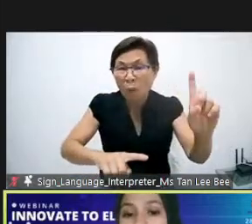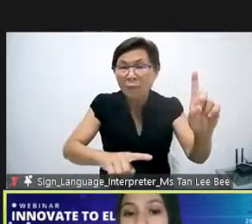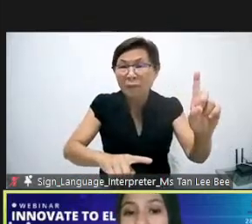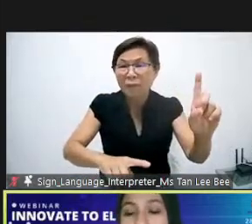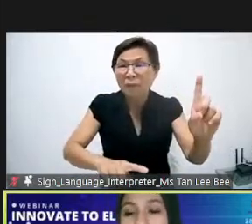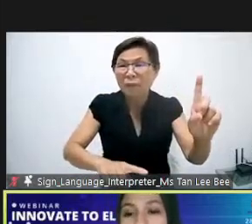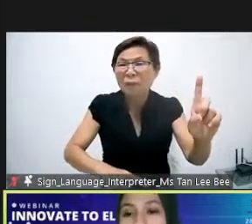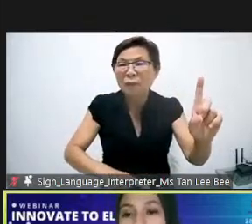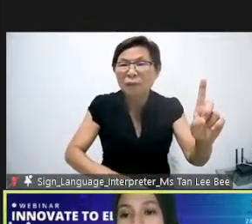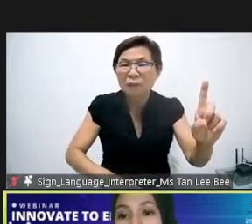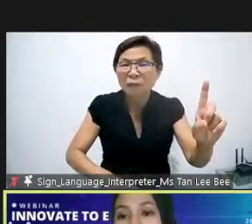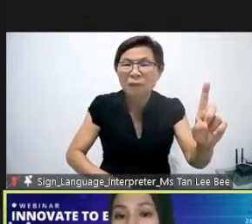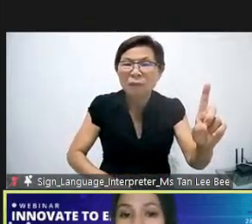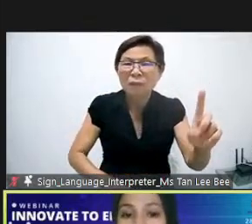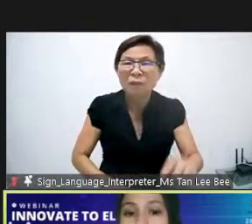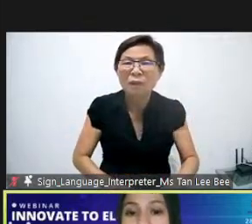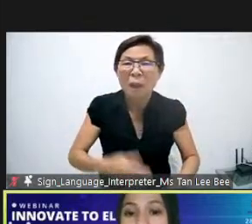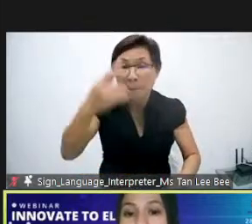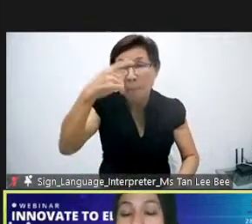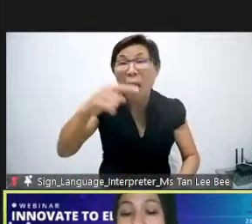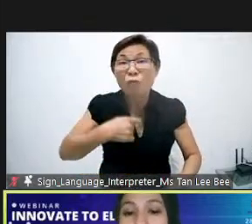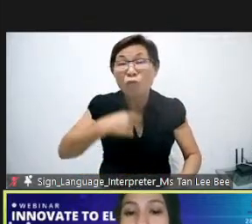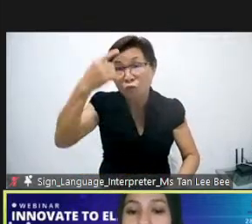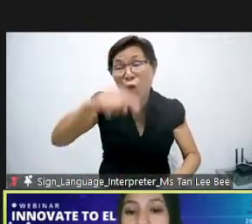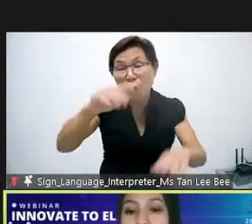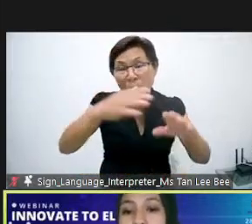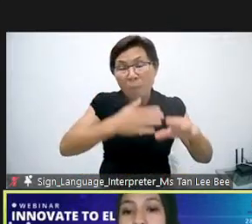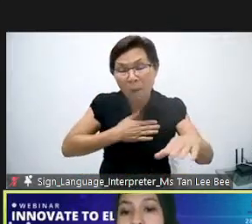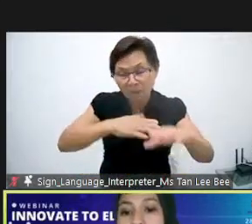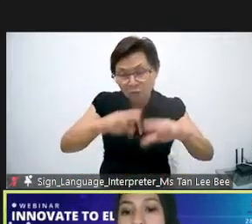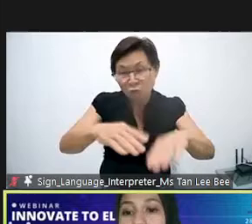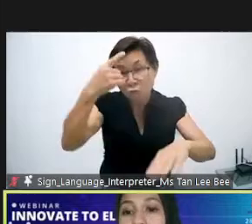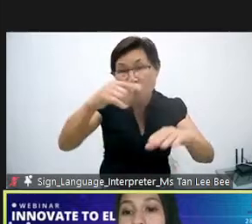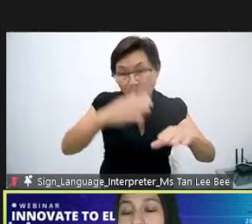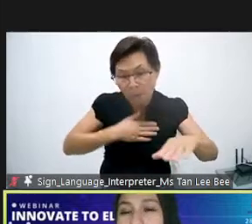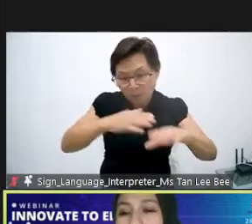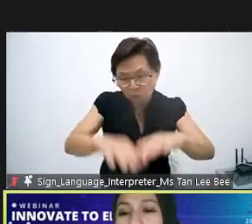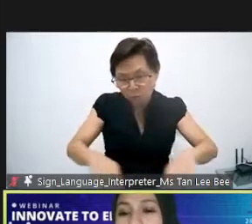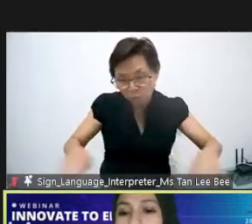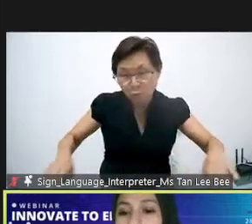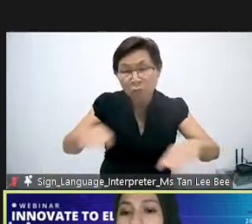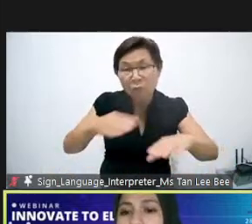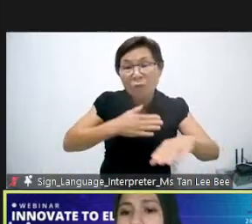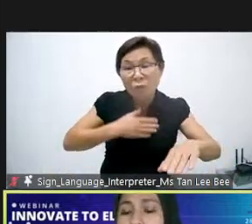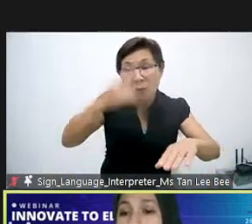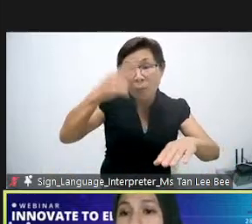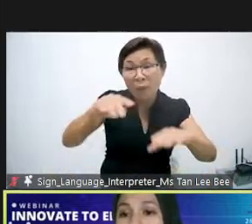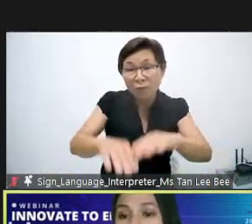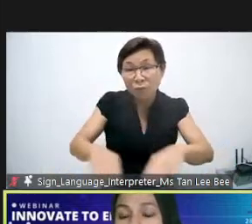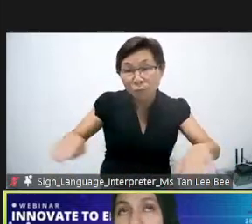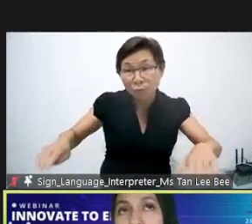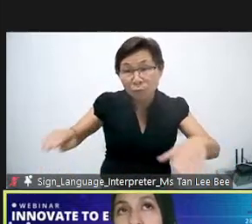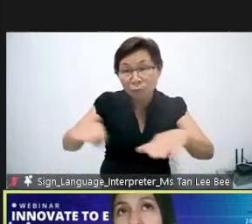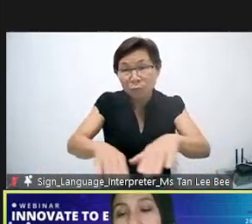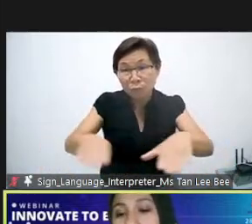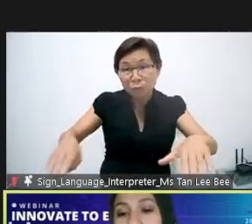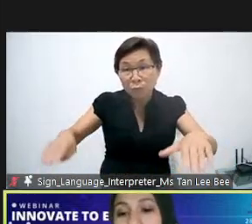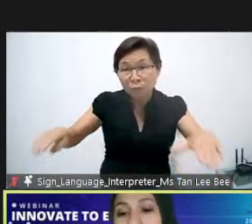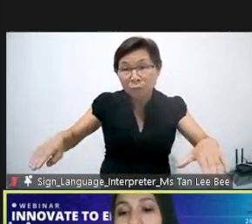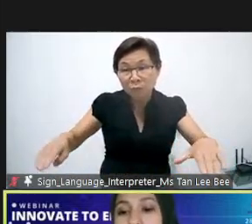familiar to my student, to children that they are also need to be assumed